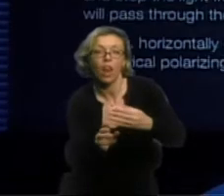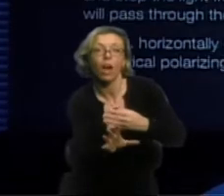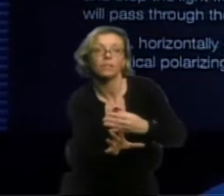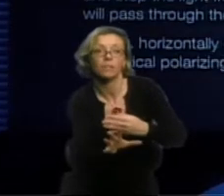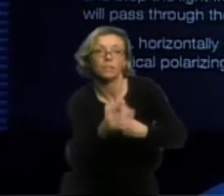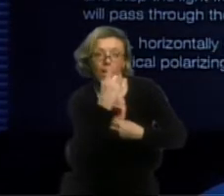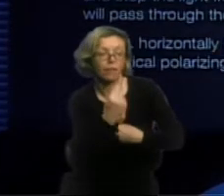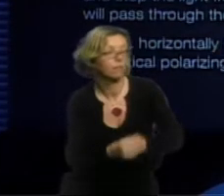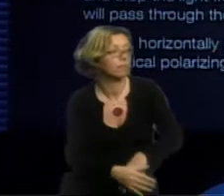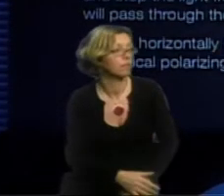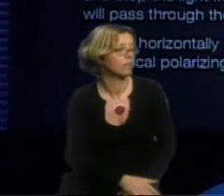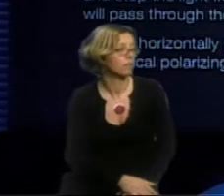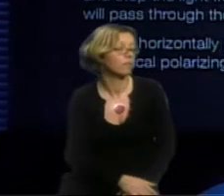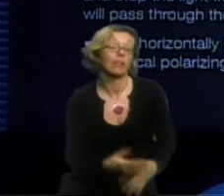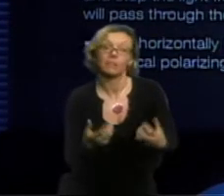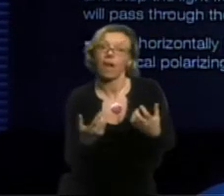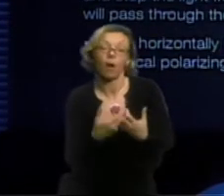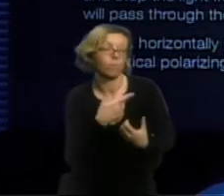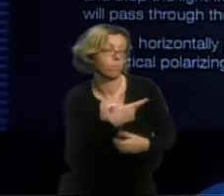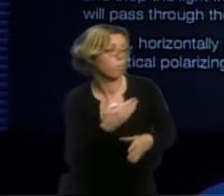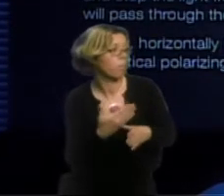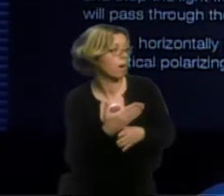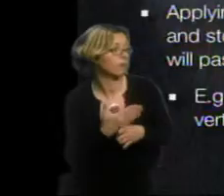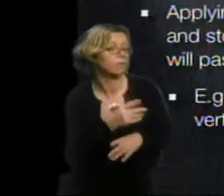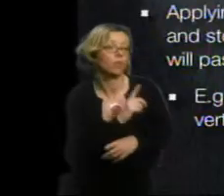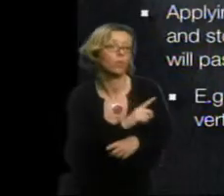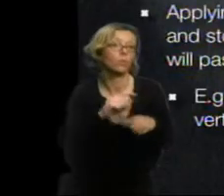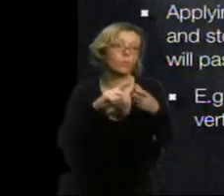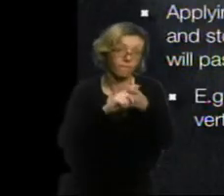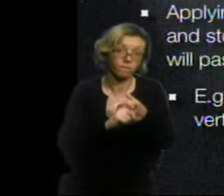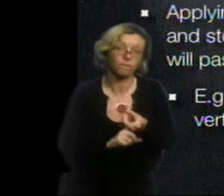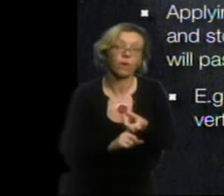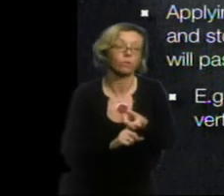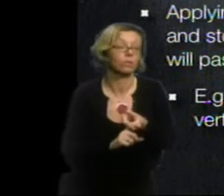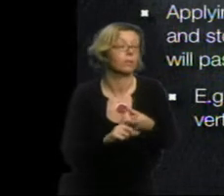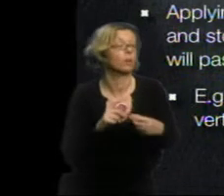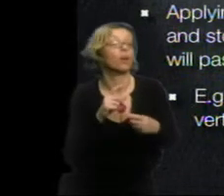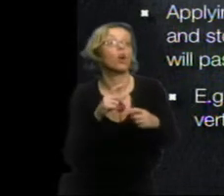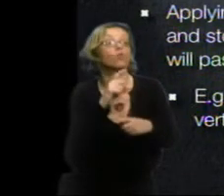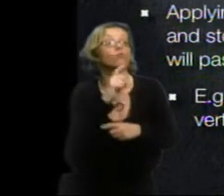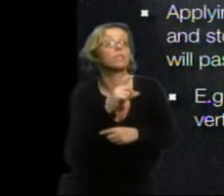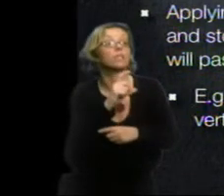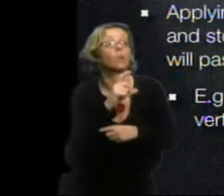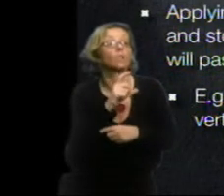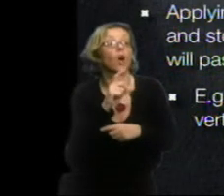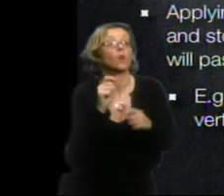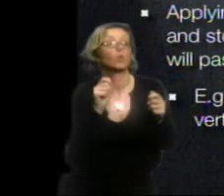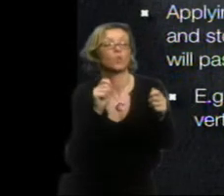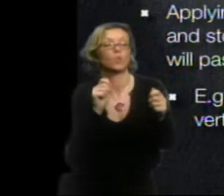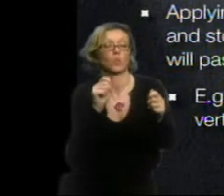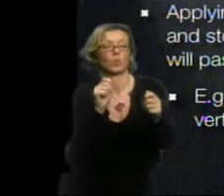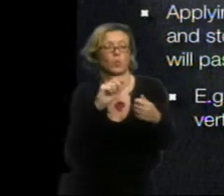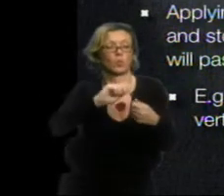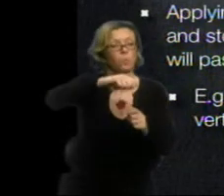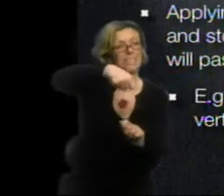fact, that's what we do. Okay, so by default, these crystals are twisted. So if the planes